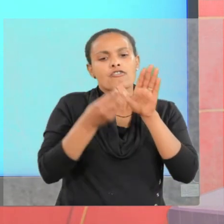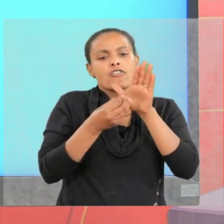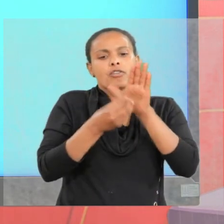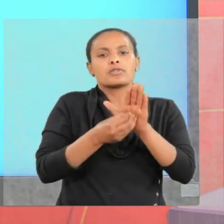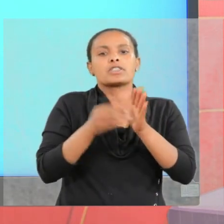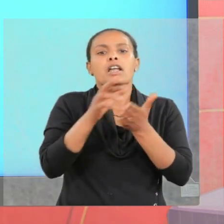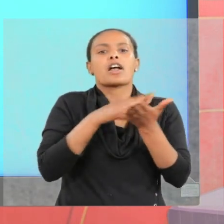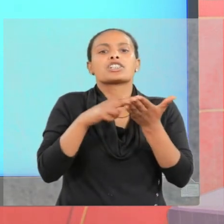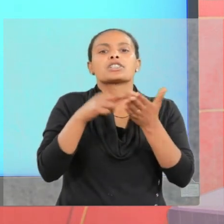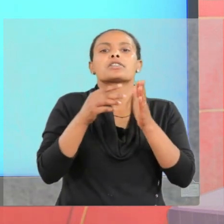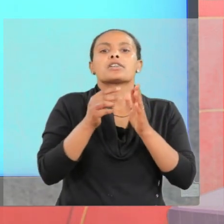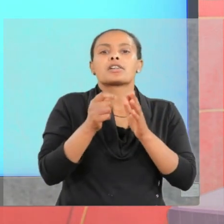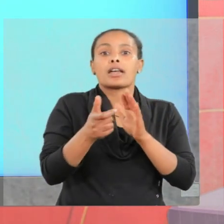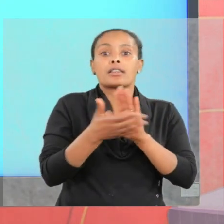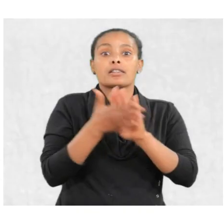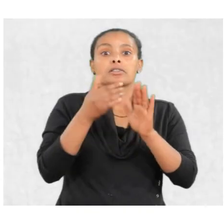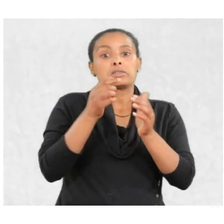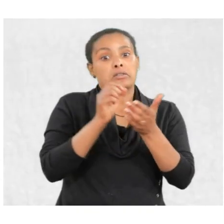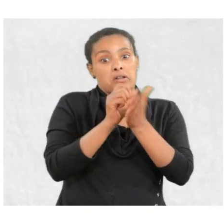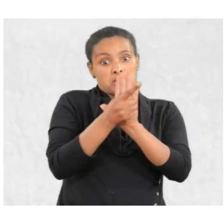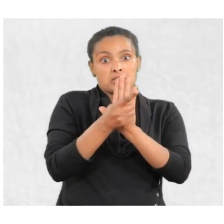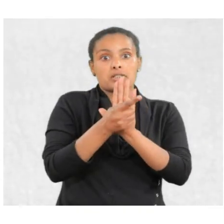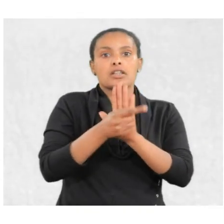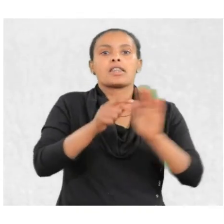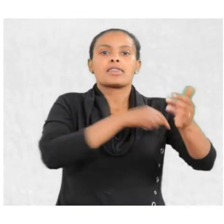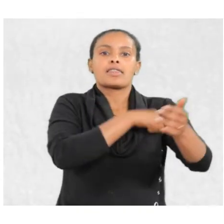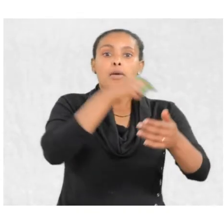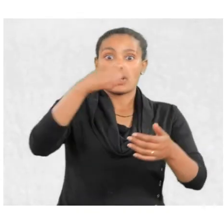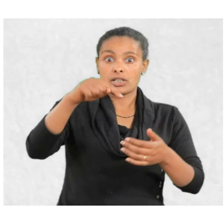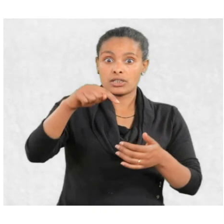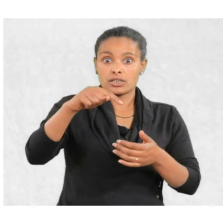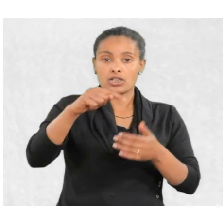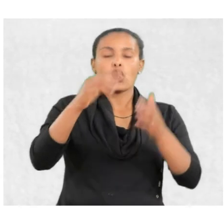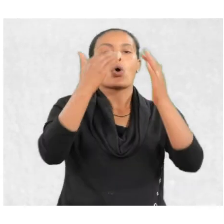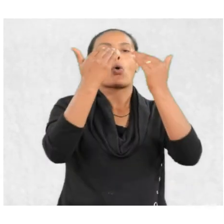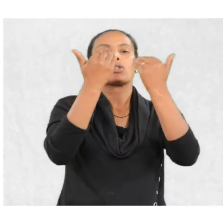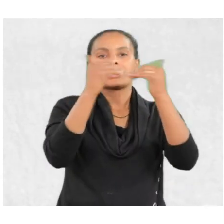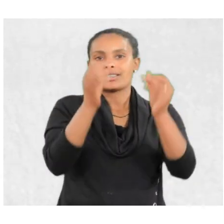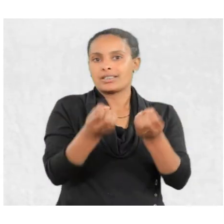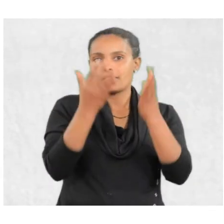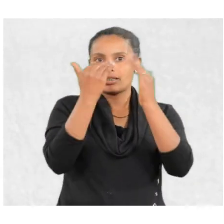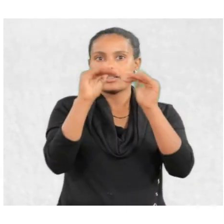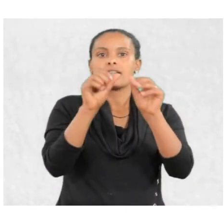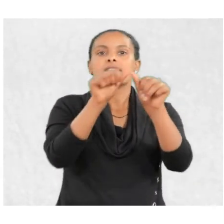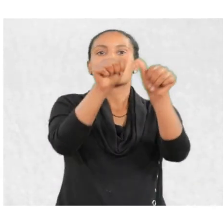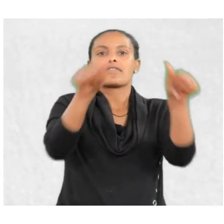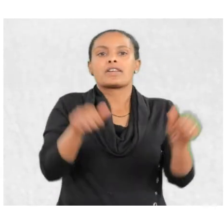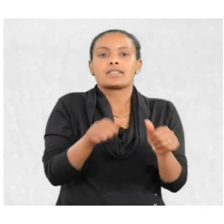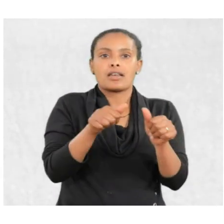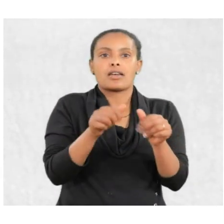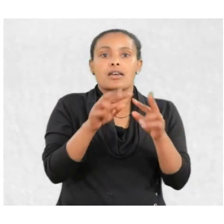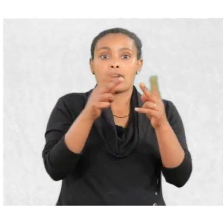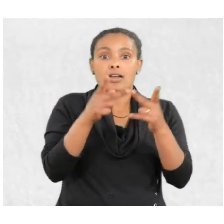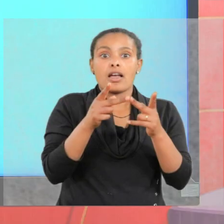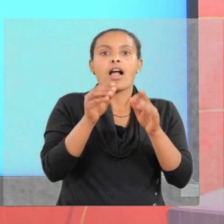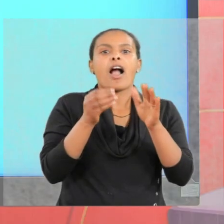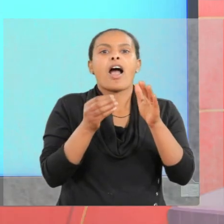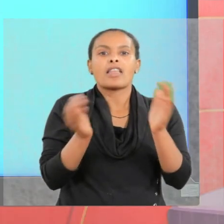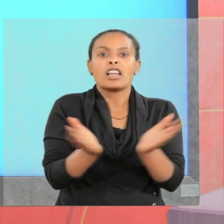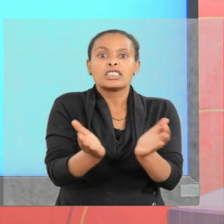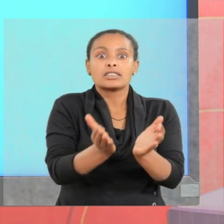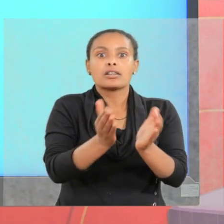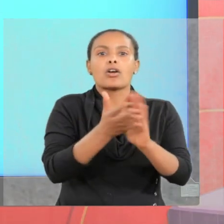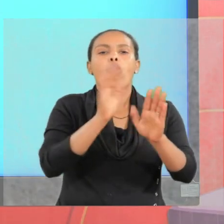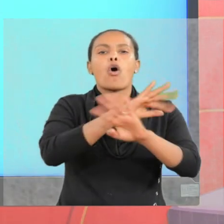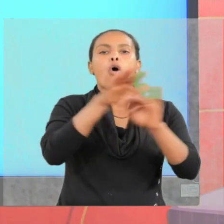influencing the reaction rates, factors such as temperature, concentration, surface area, catalyst, and